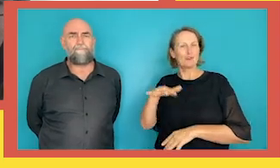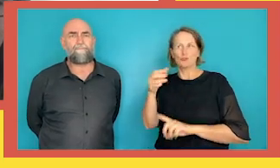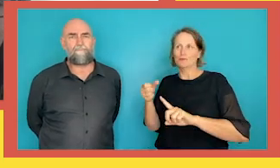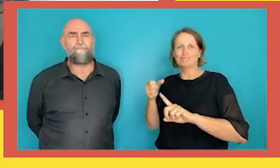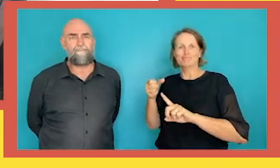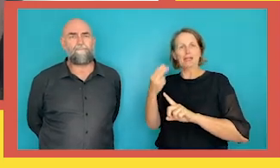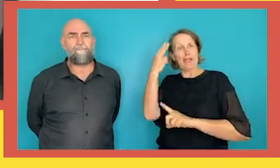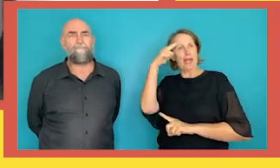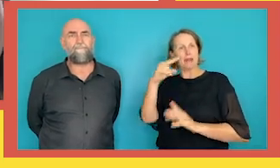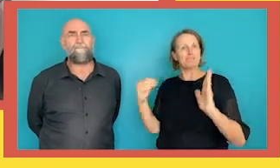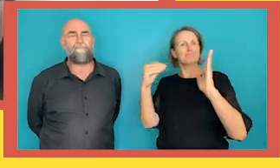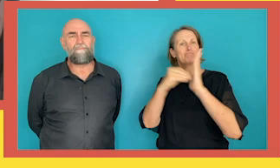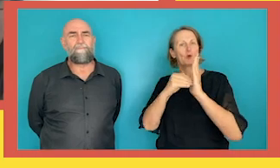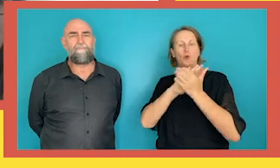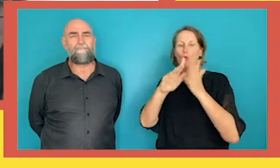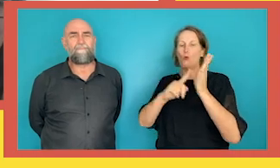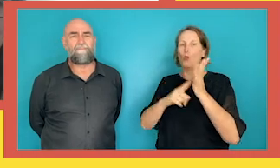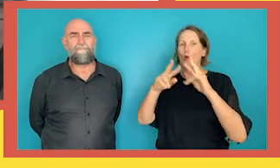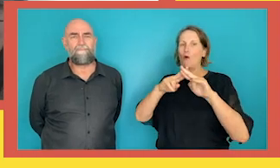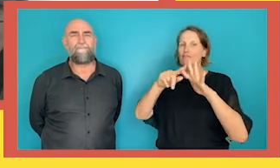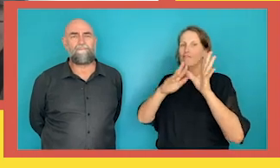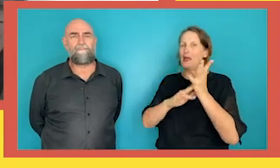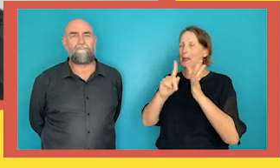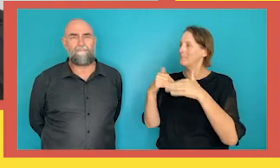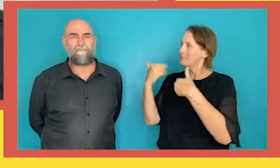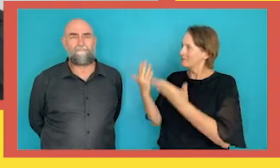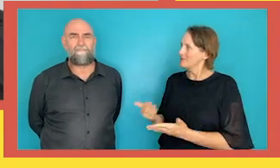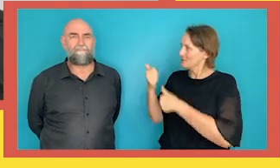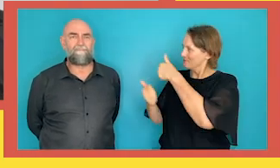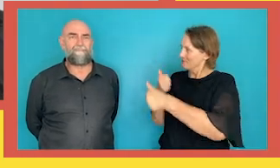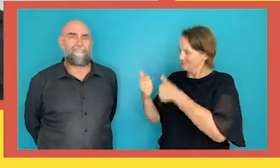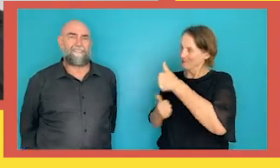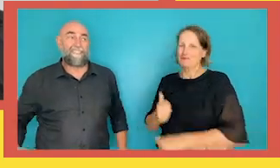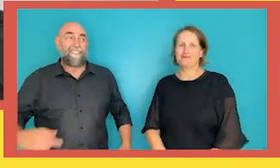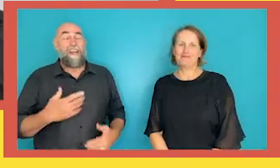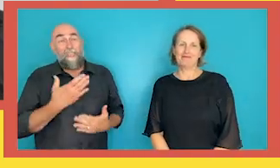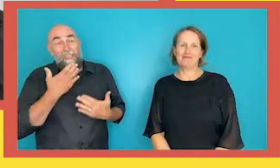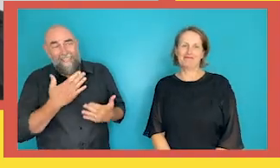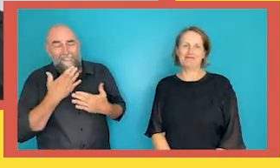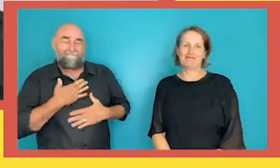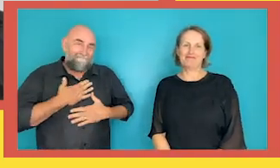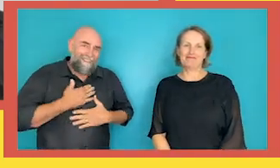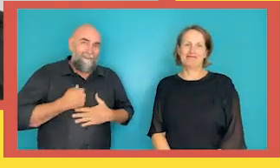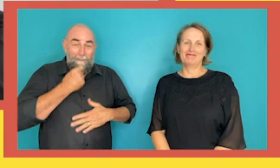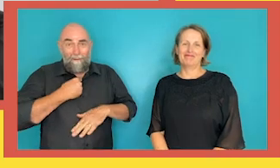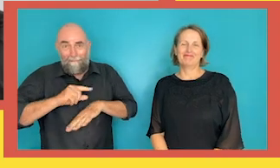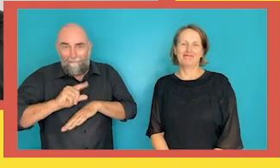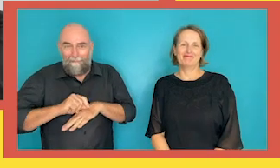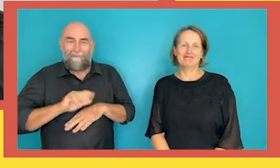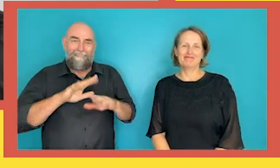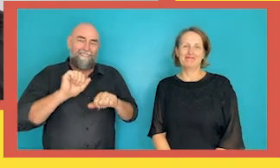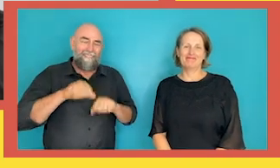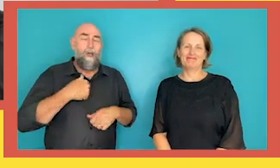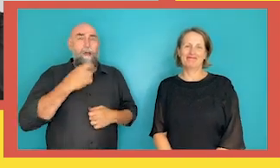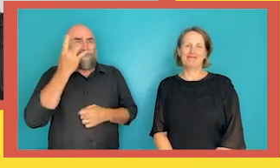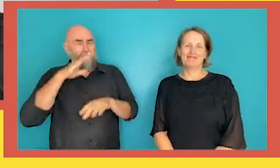landscape. So well done, Kurt. I don't deal with compliments very well at all, but thank you, Ella. It's been I forgot